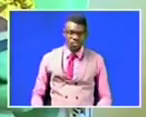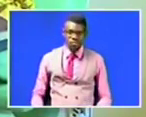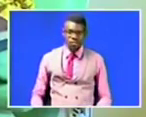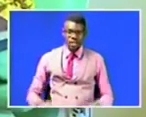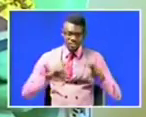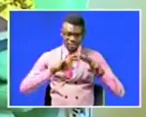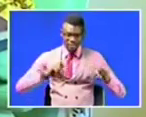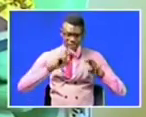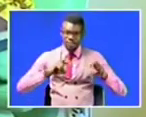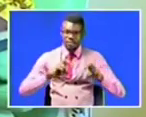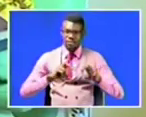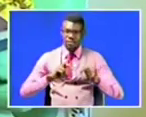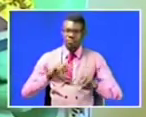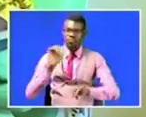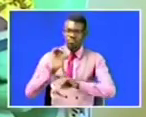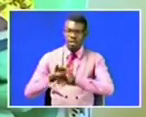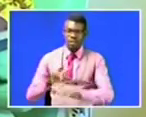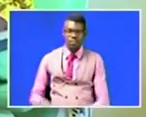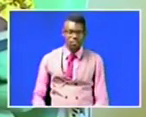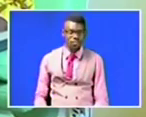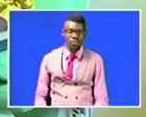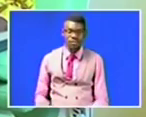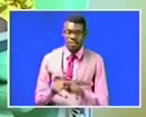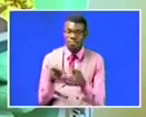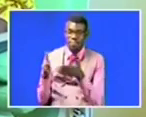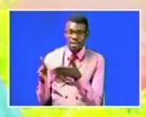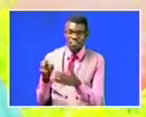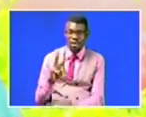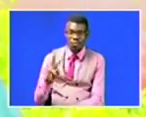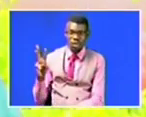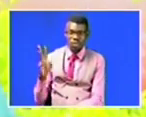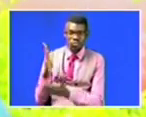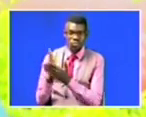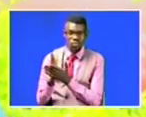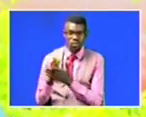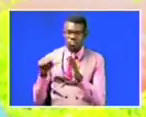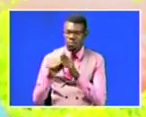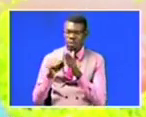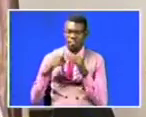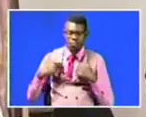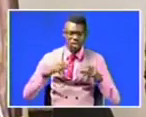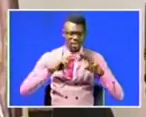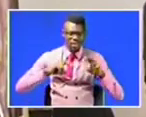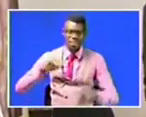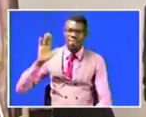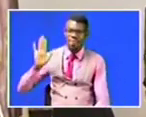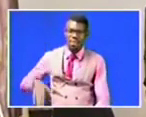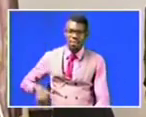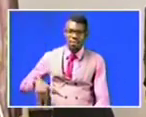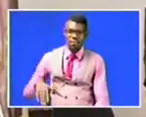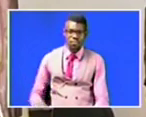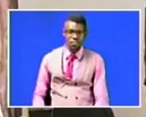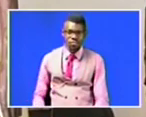early. I can say here in Western, we suffer from late diagnosis. The